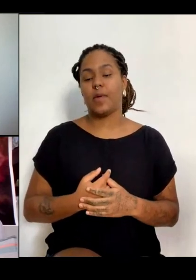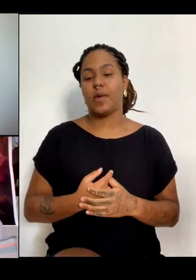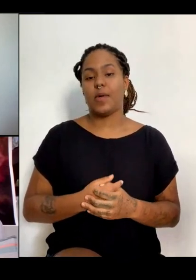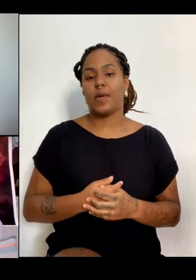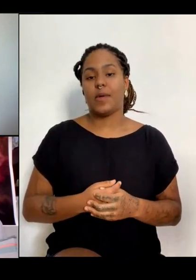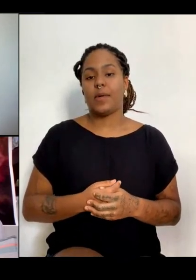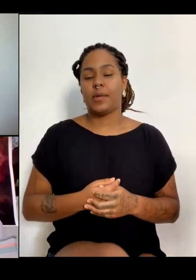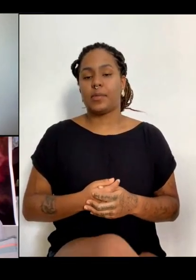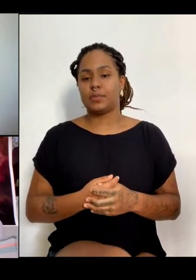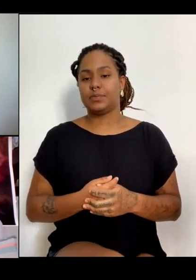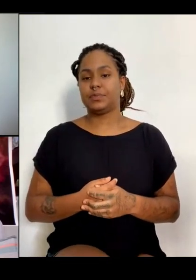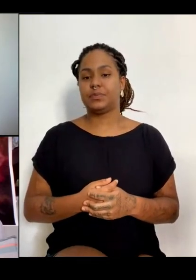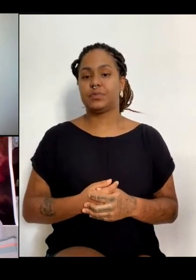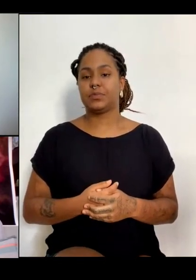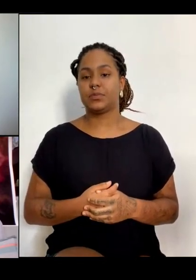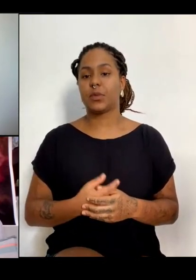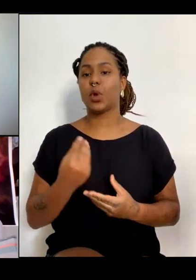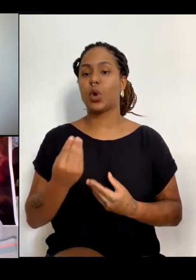foreign